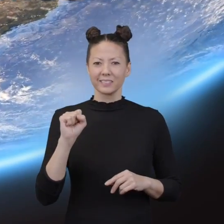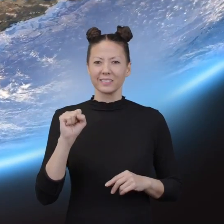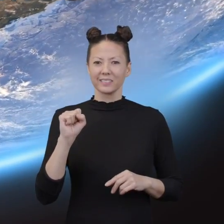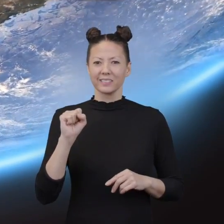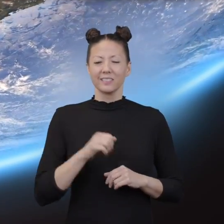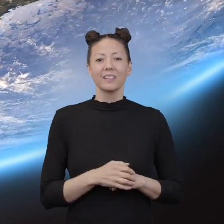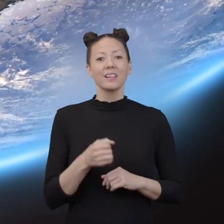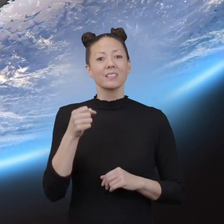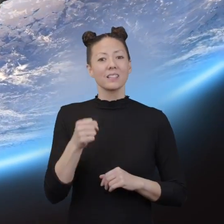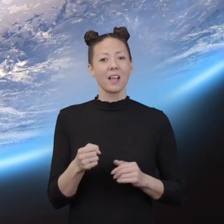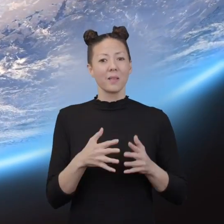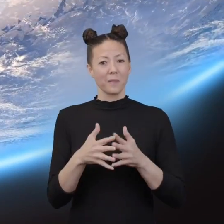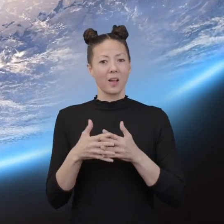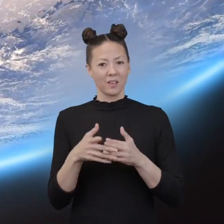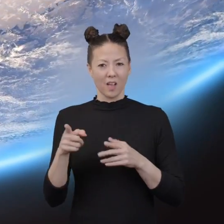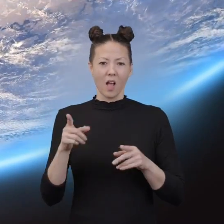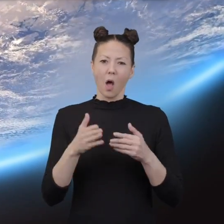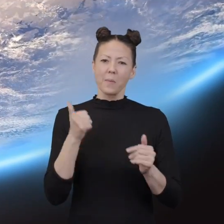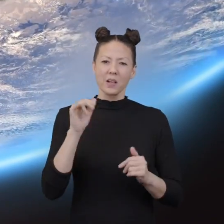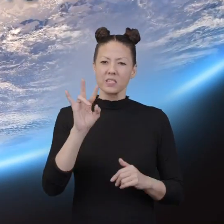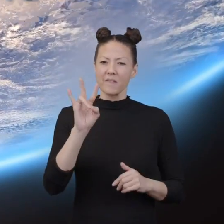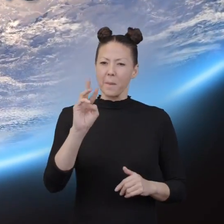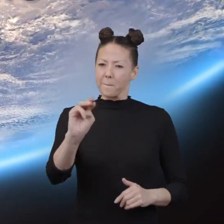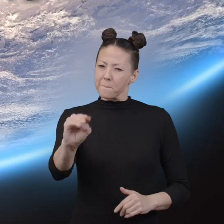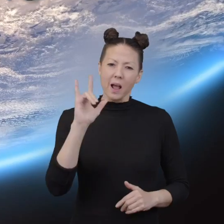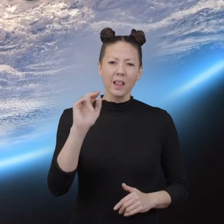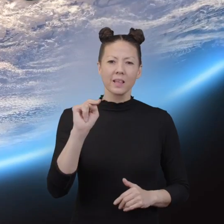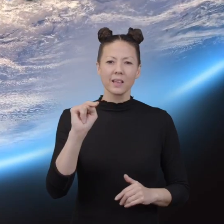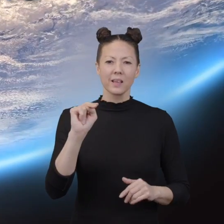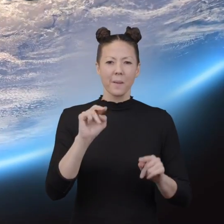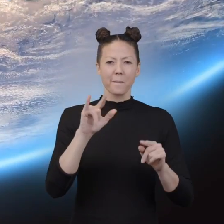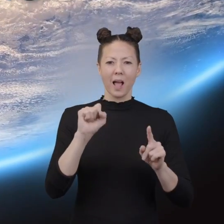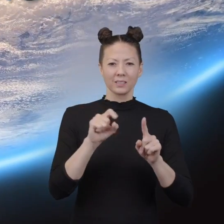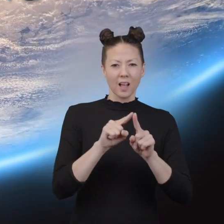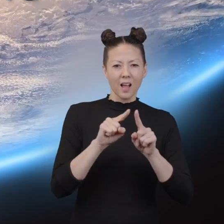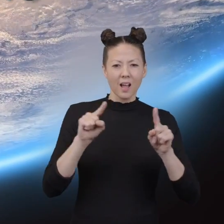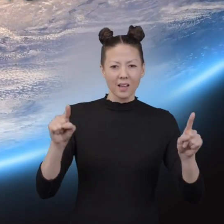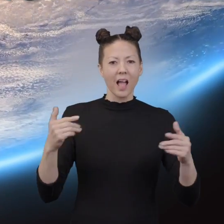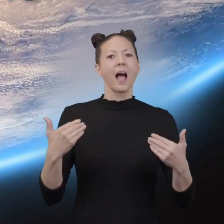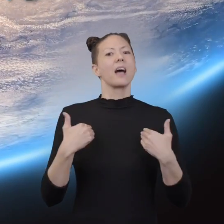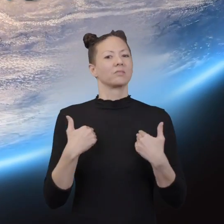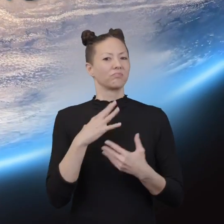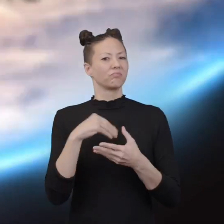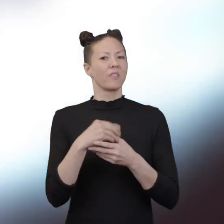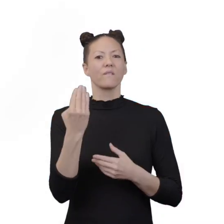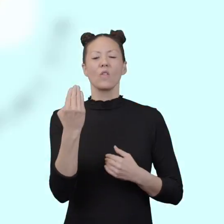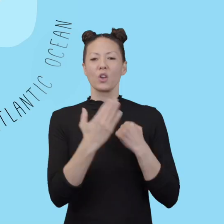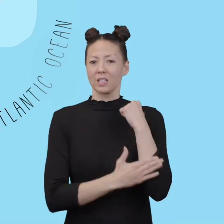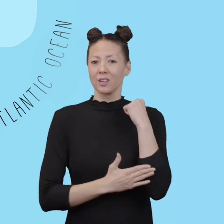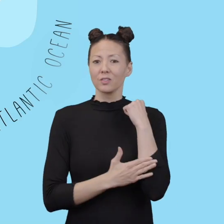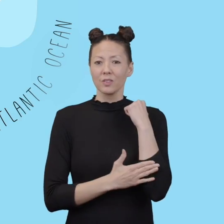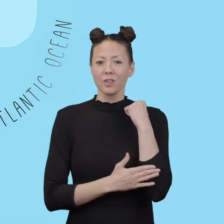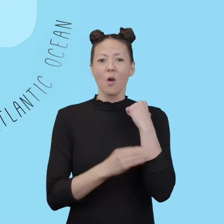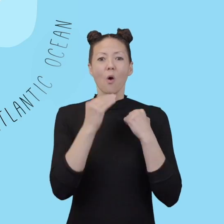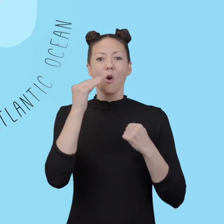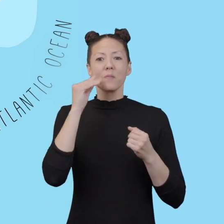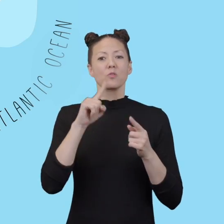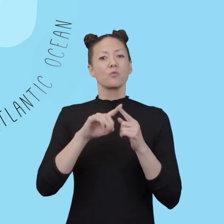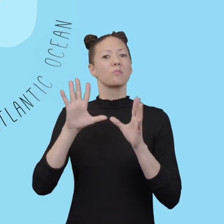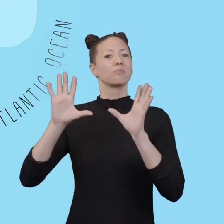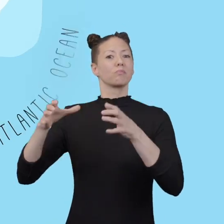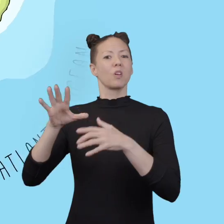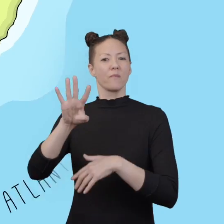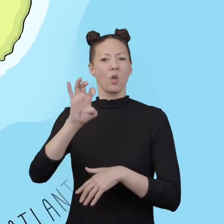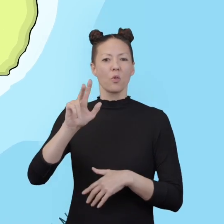square miles, has 14 countries, and is home to about 423 million people. Some of the countries you can find in